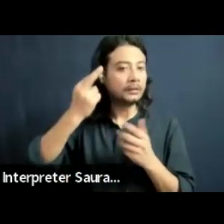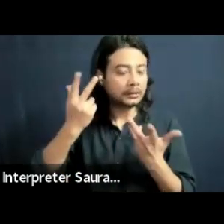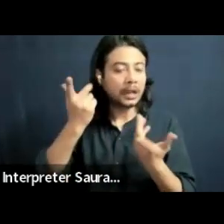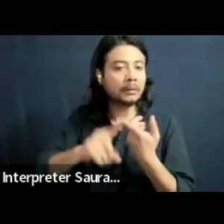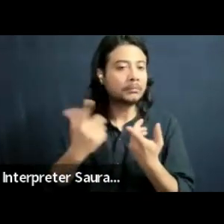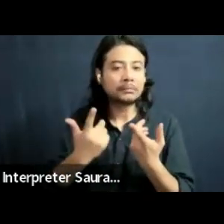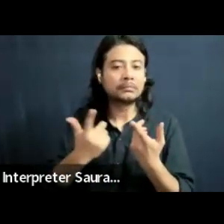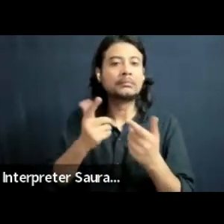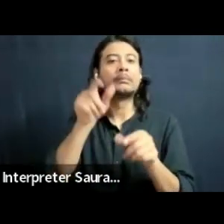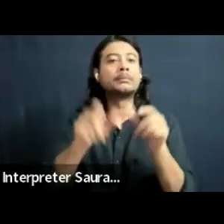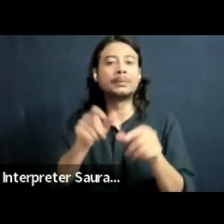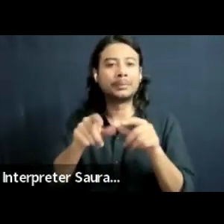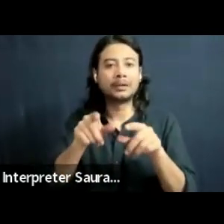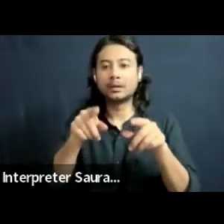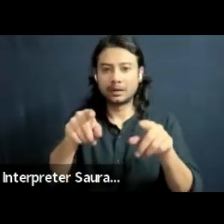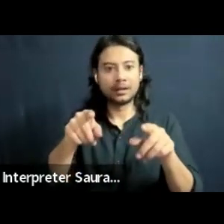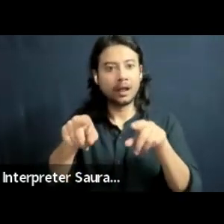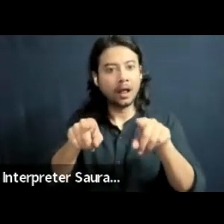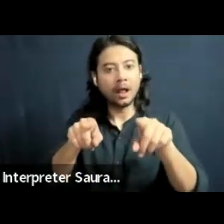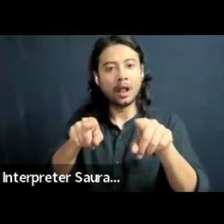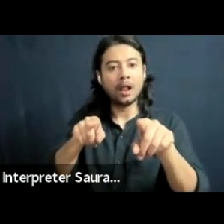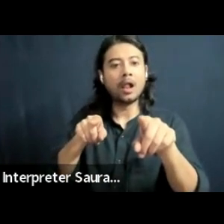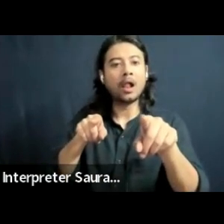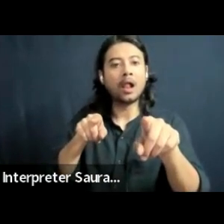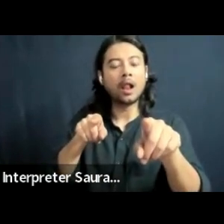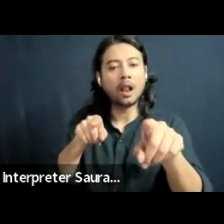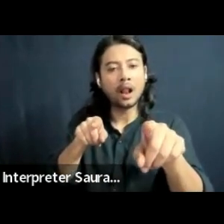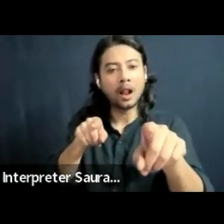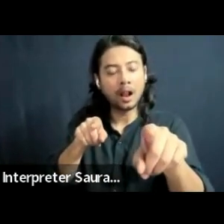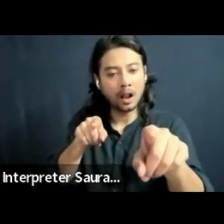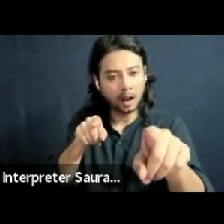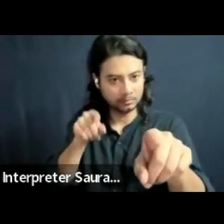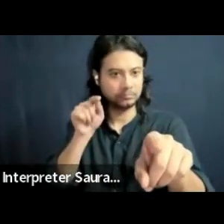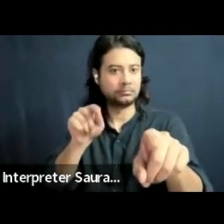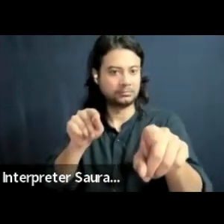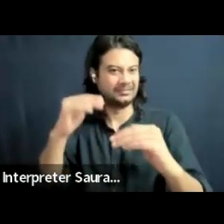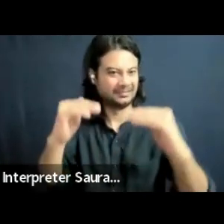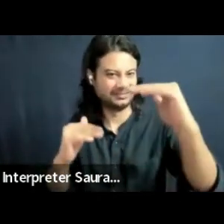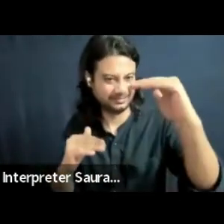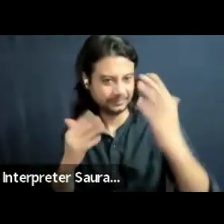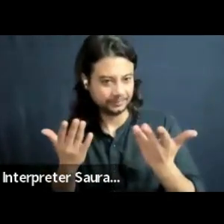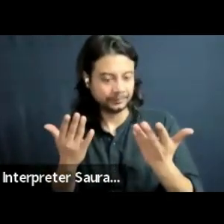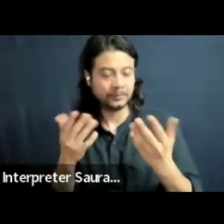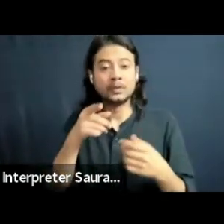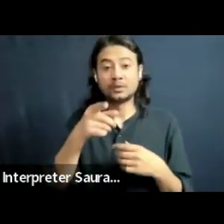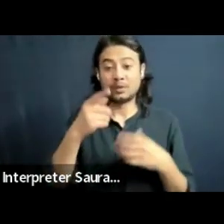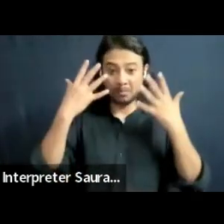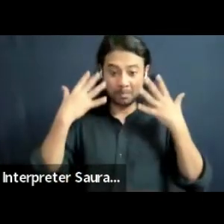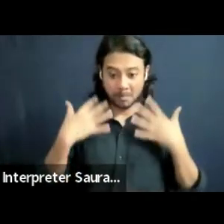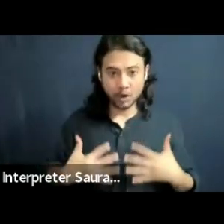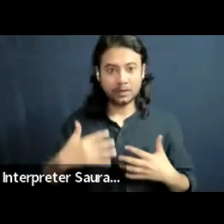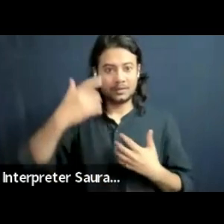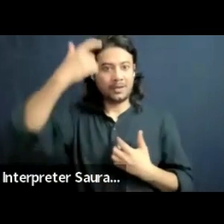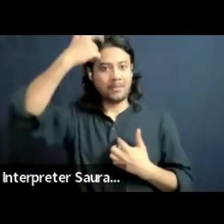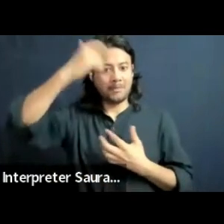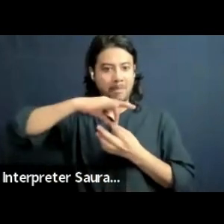to understand that it's a complex relationship between the mind, the body, and also the environment in